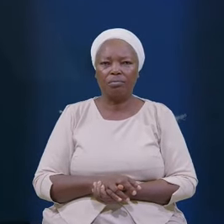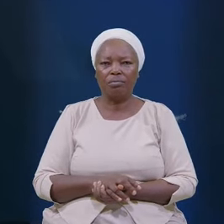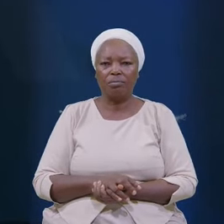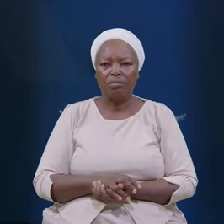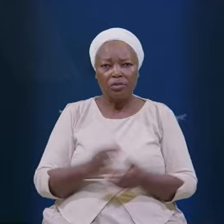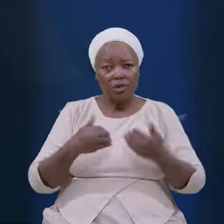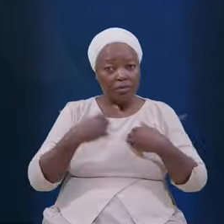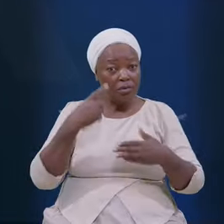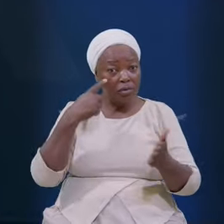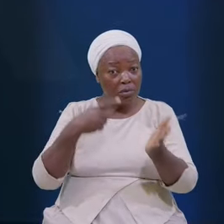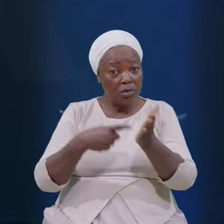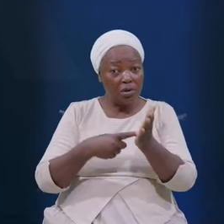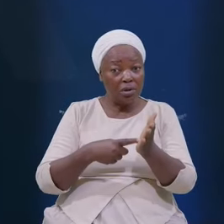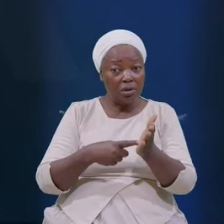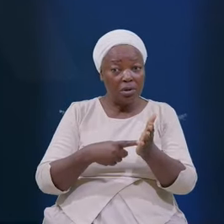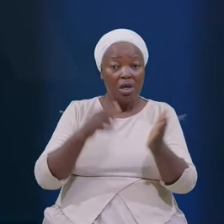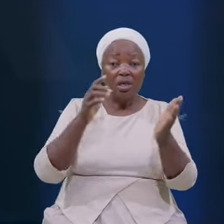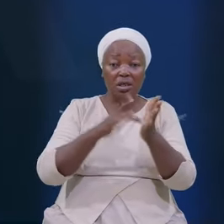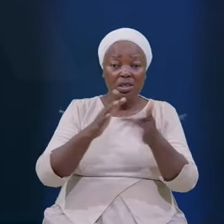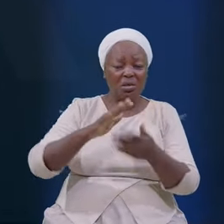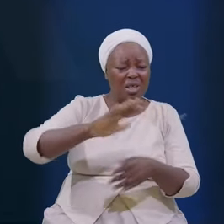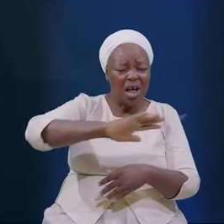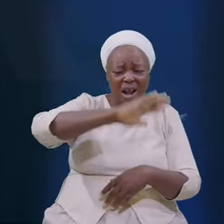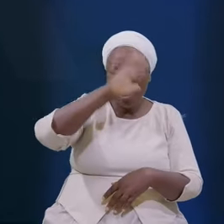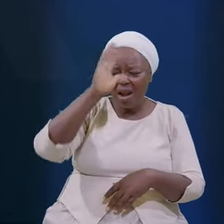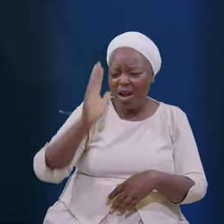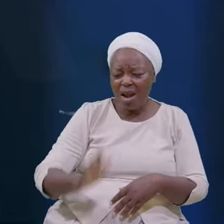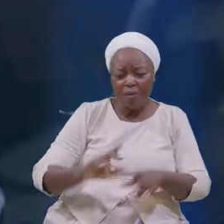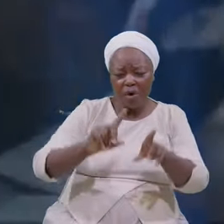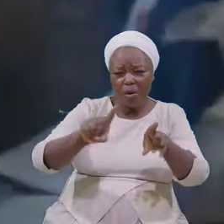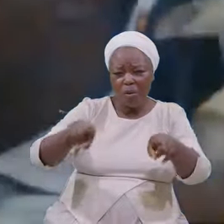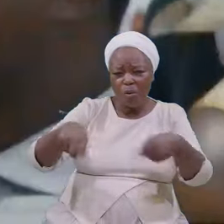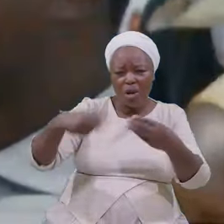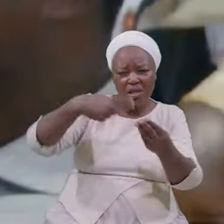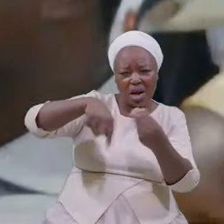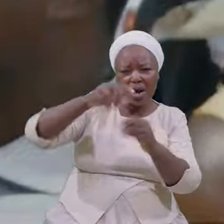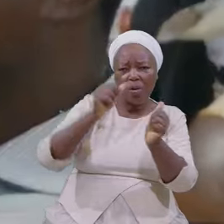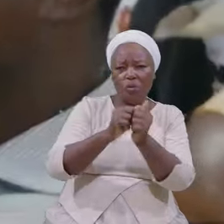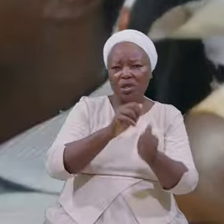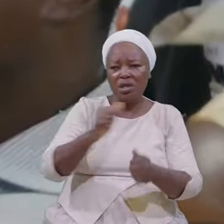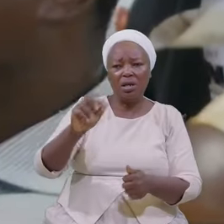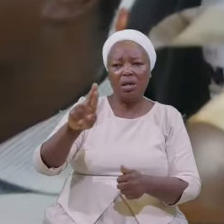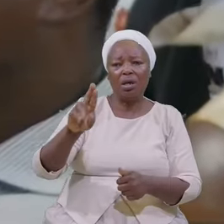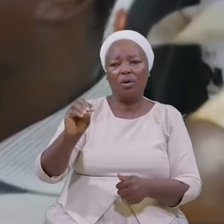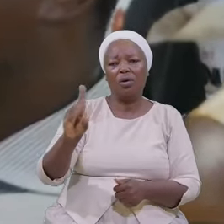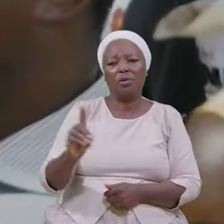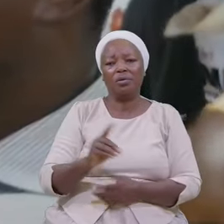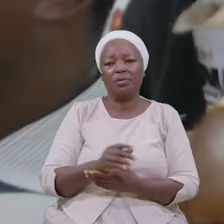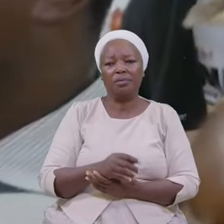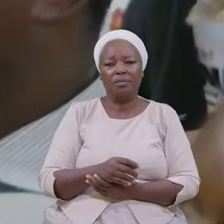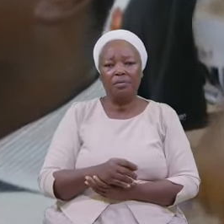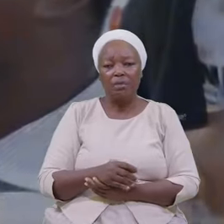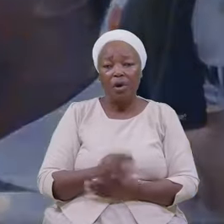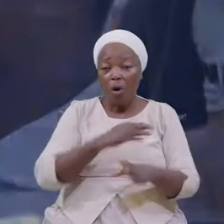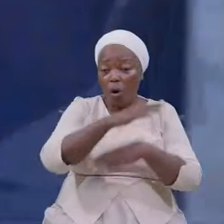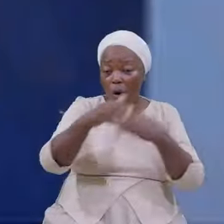noticed Jesus never carried a rod about? Jésus n'a jamais porté de bâton en main. What he carried